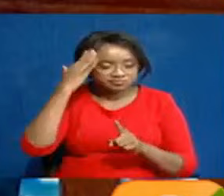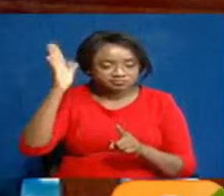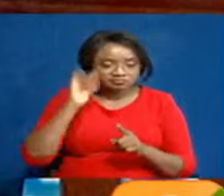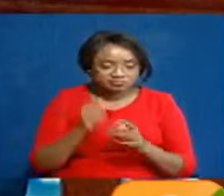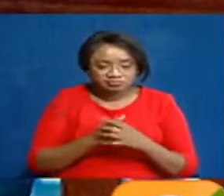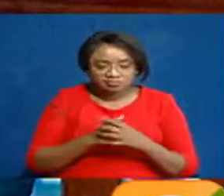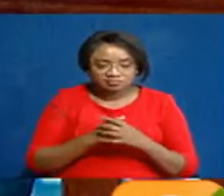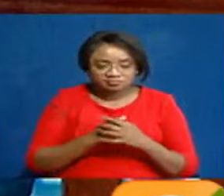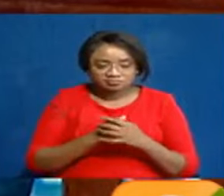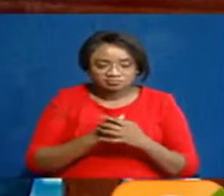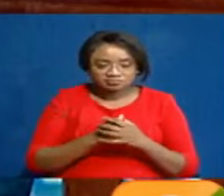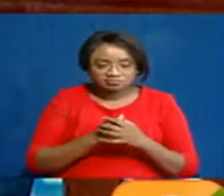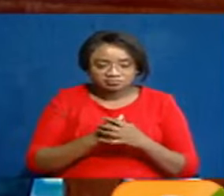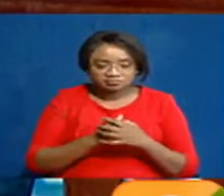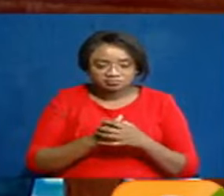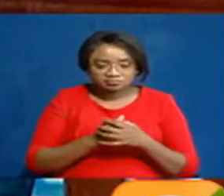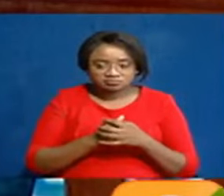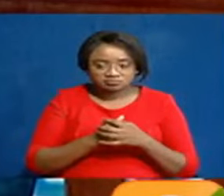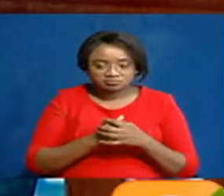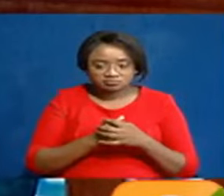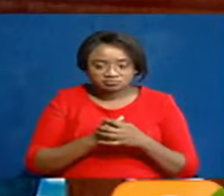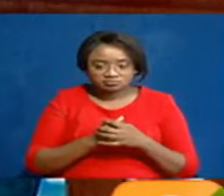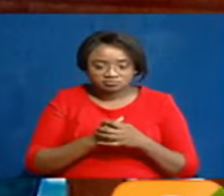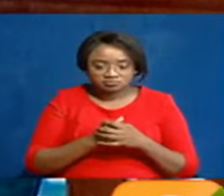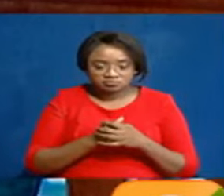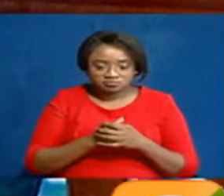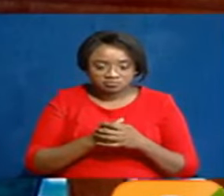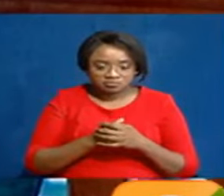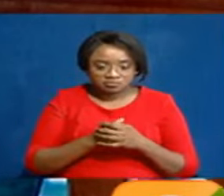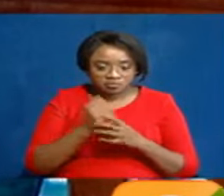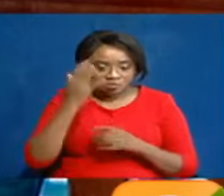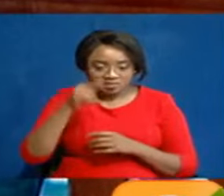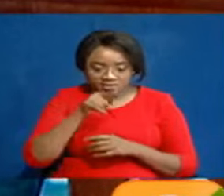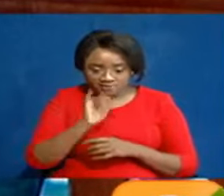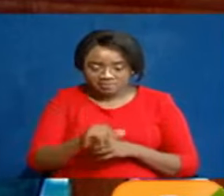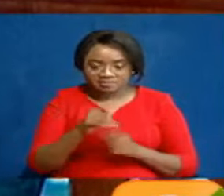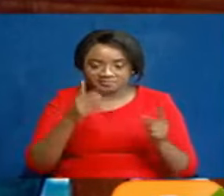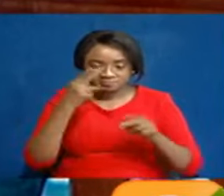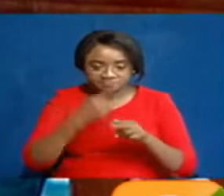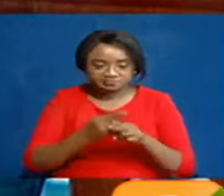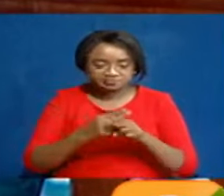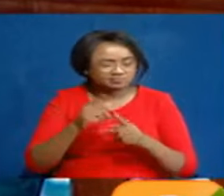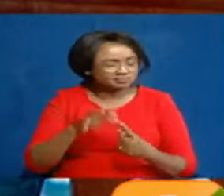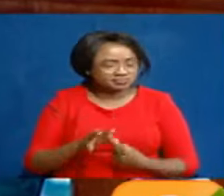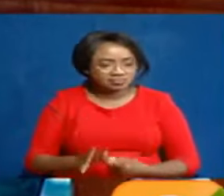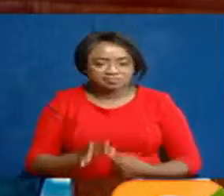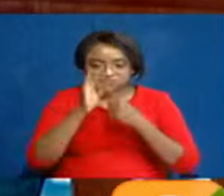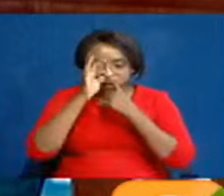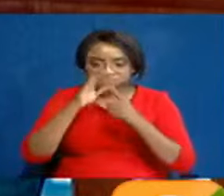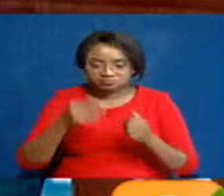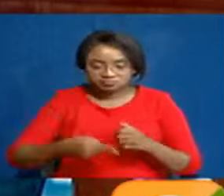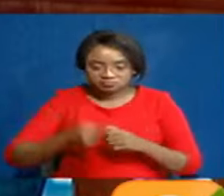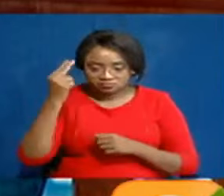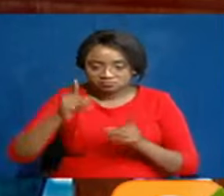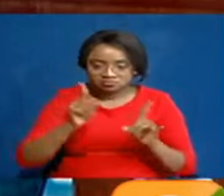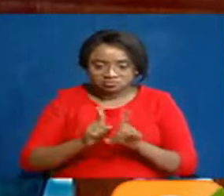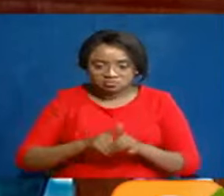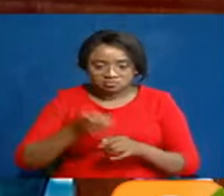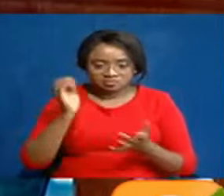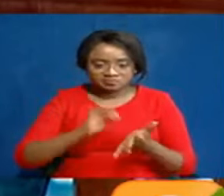world. It seems to be a very uniquely Kenyan thing. And again, as they were making